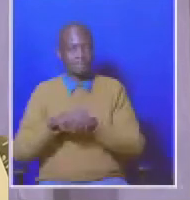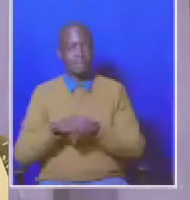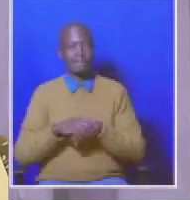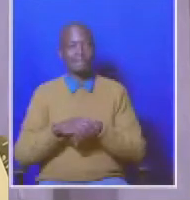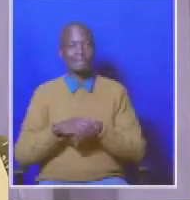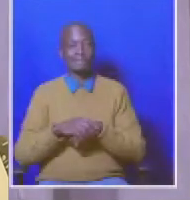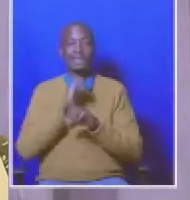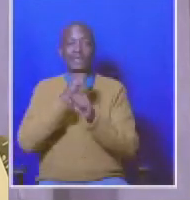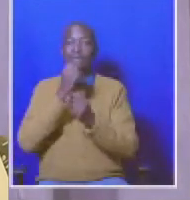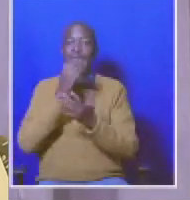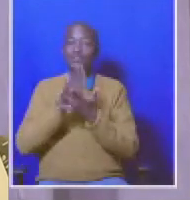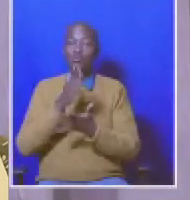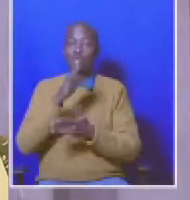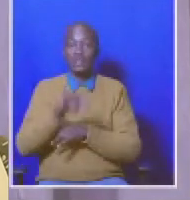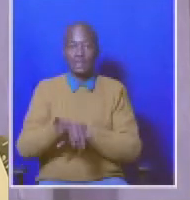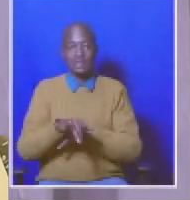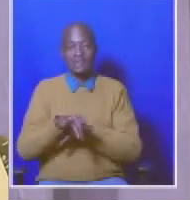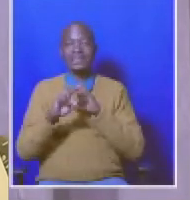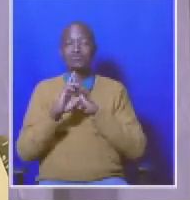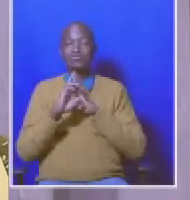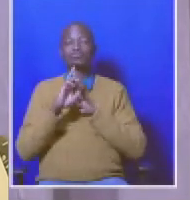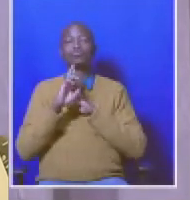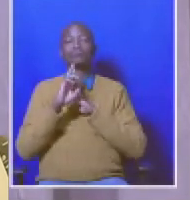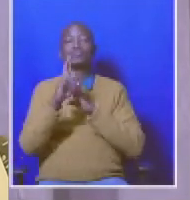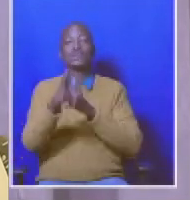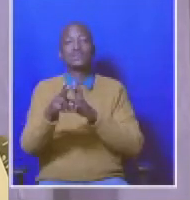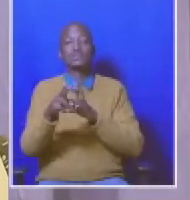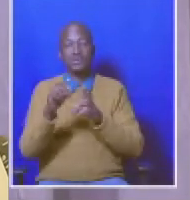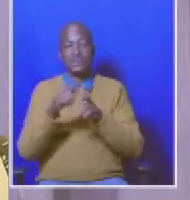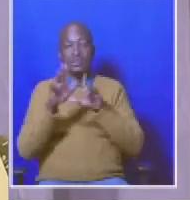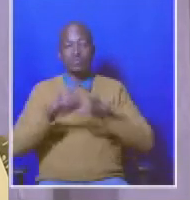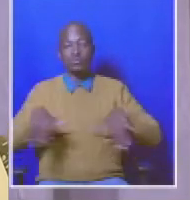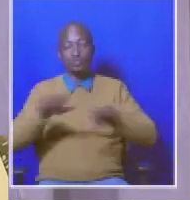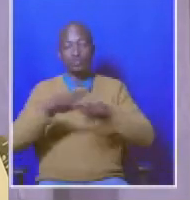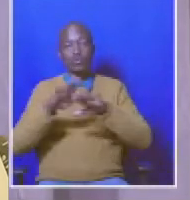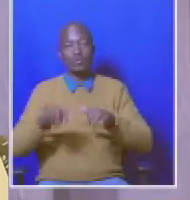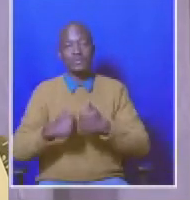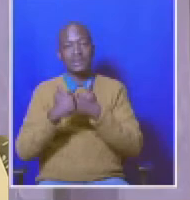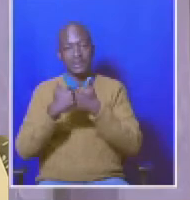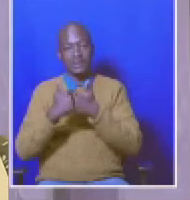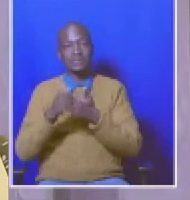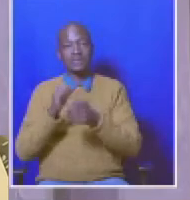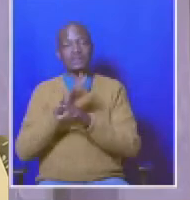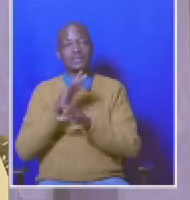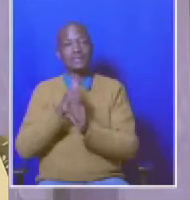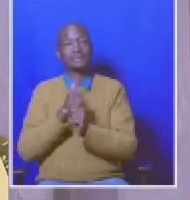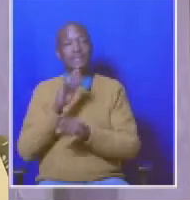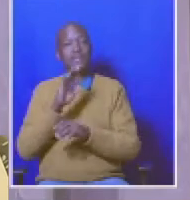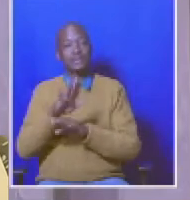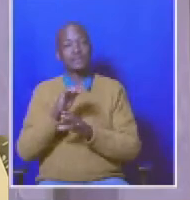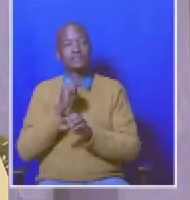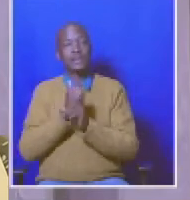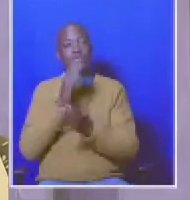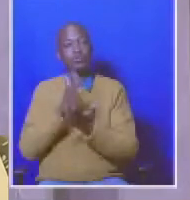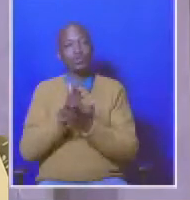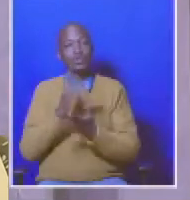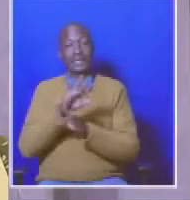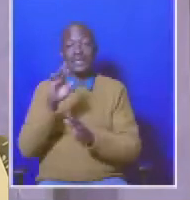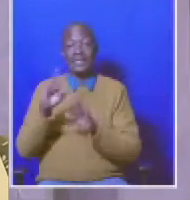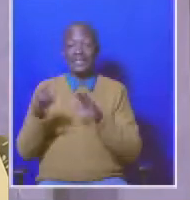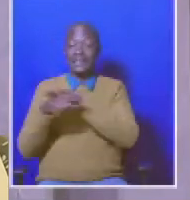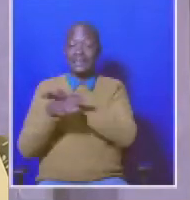in ensuring that responses to the above challenges are anchored on ensuring that the district development